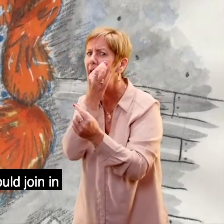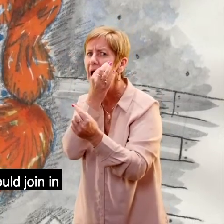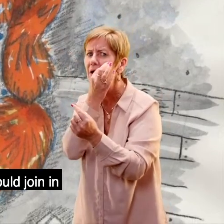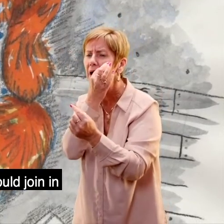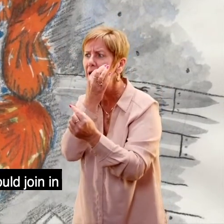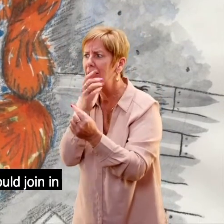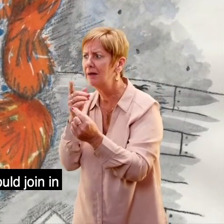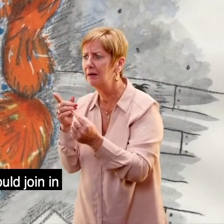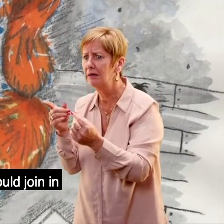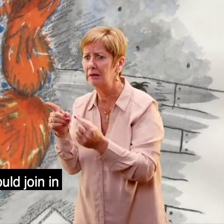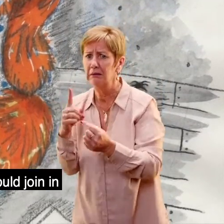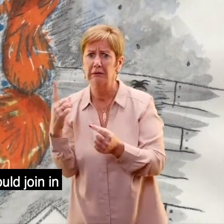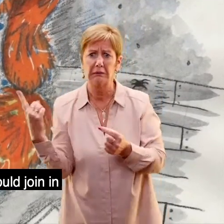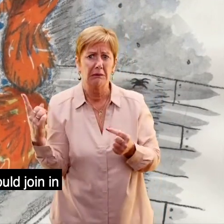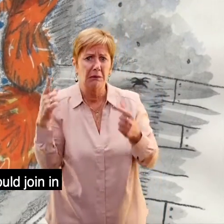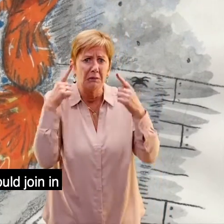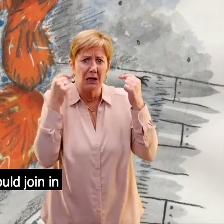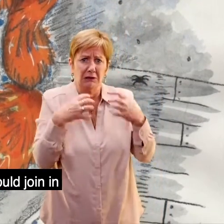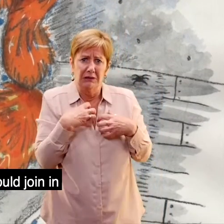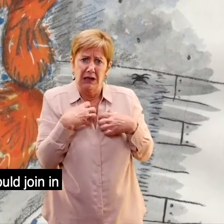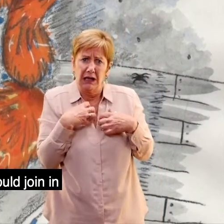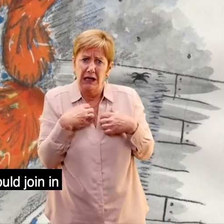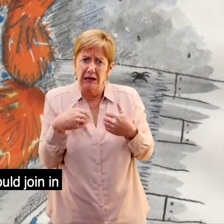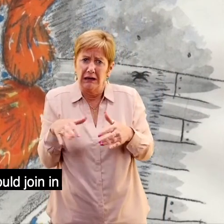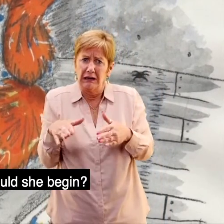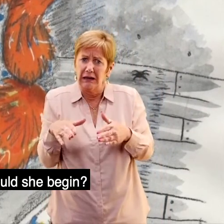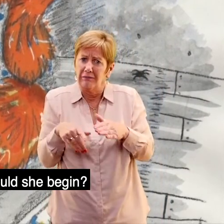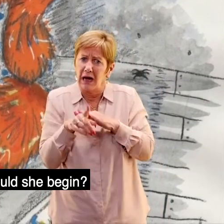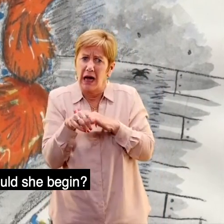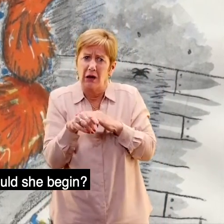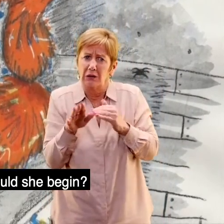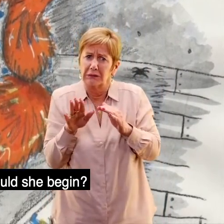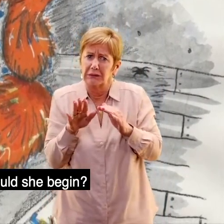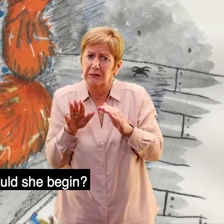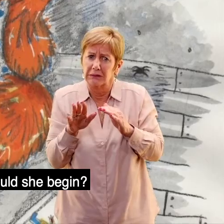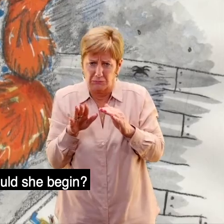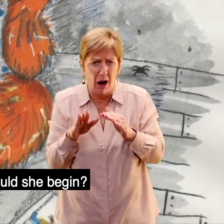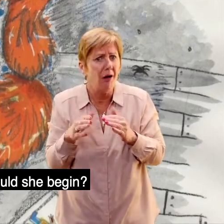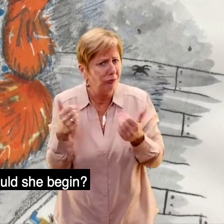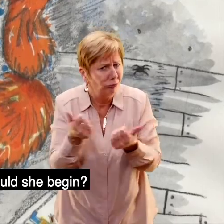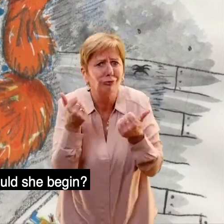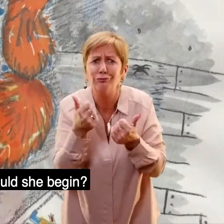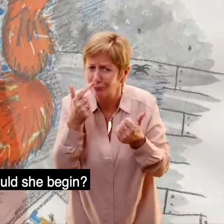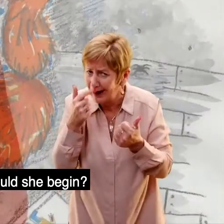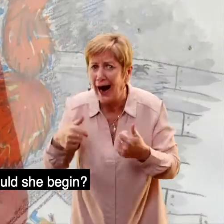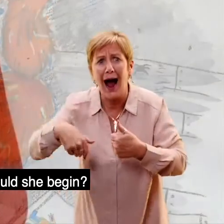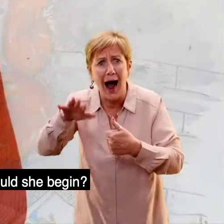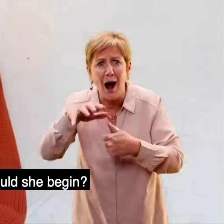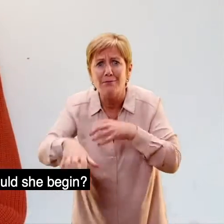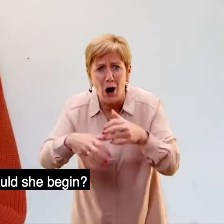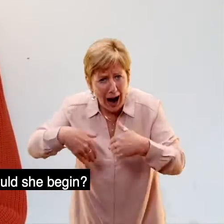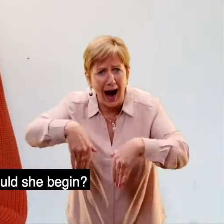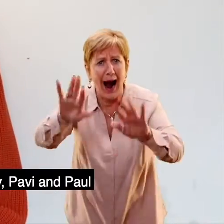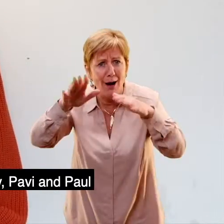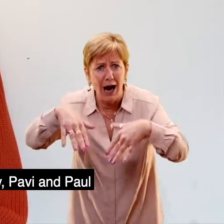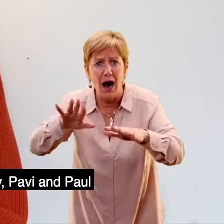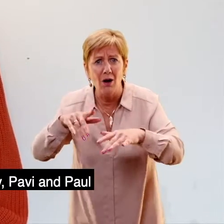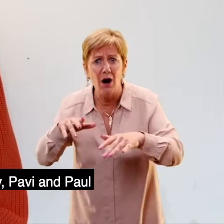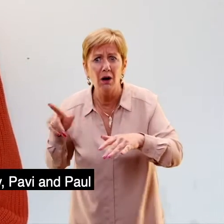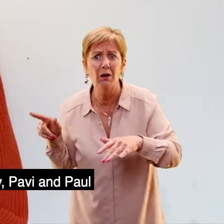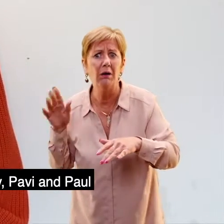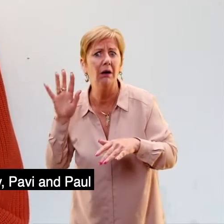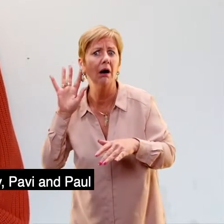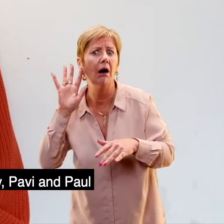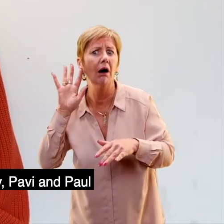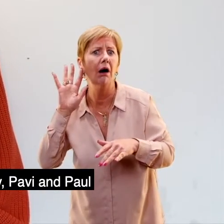could join in. How are friends made? Where should she begin? At the bubbling bog, she